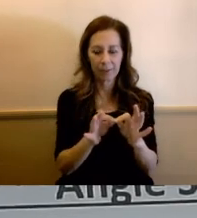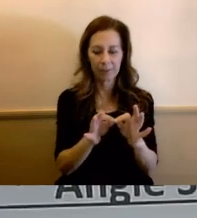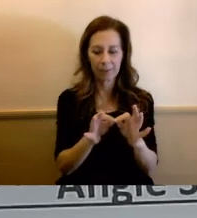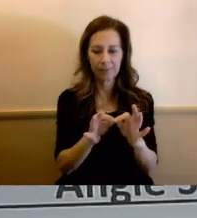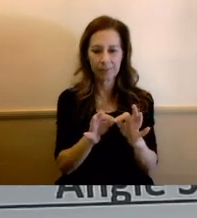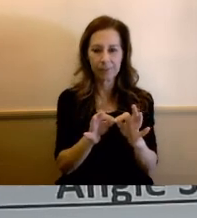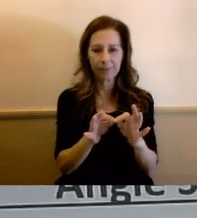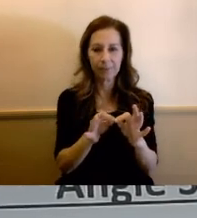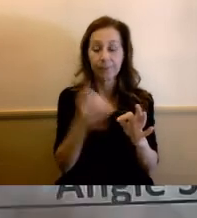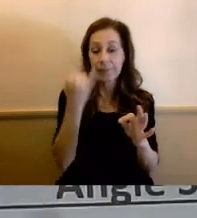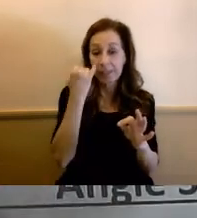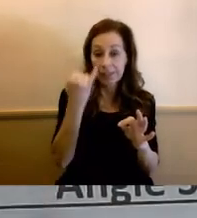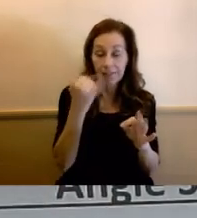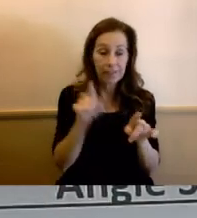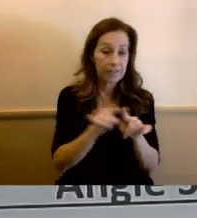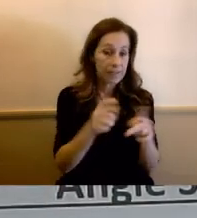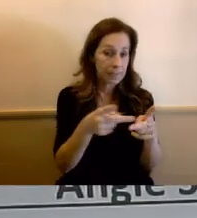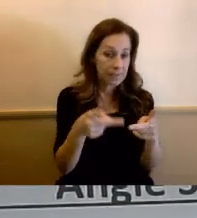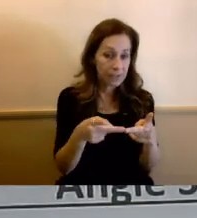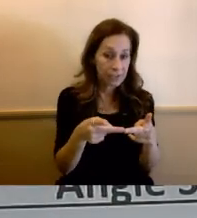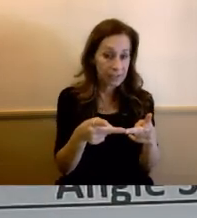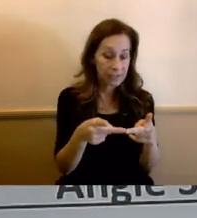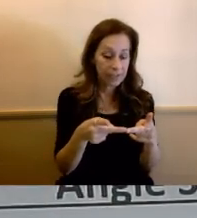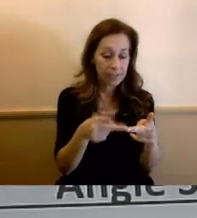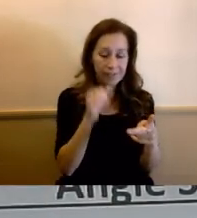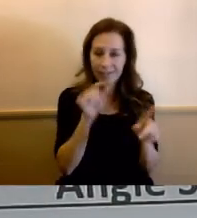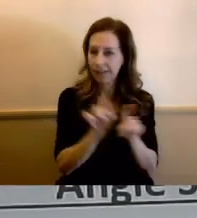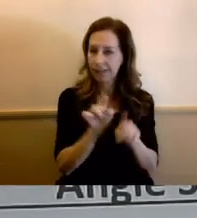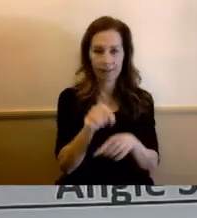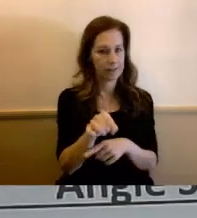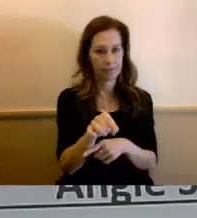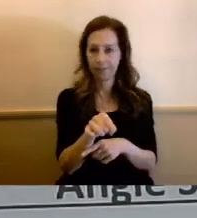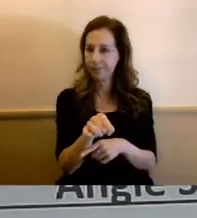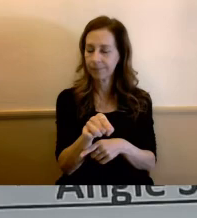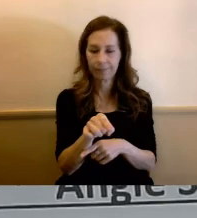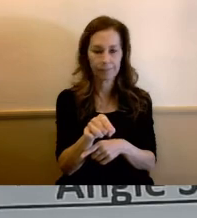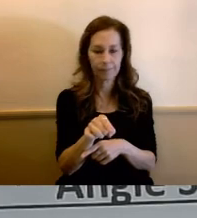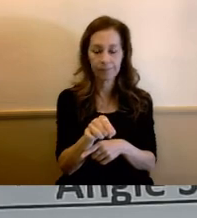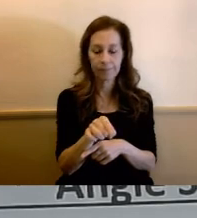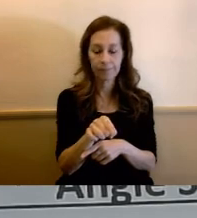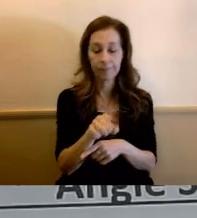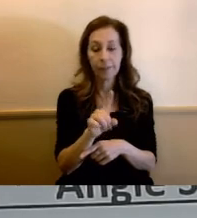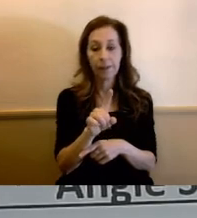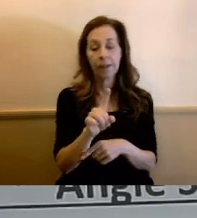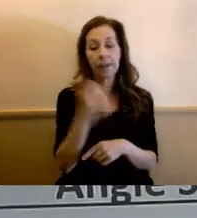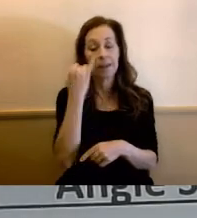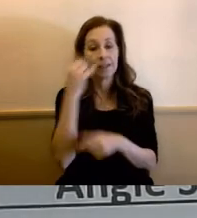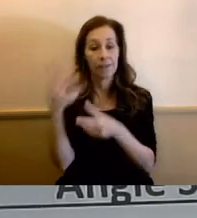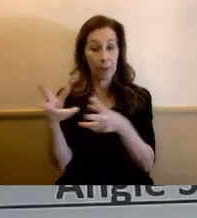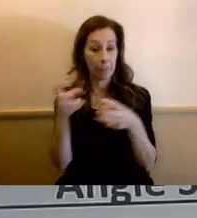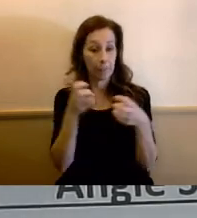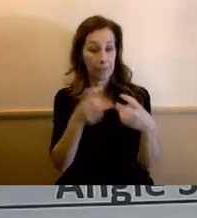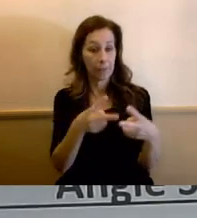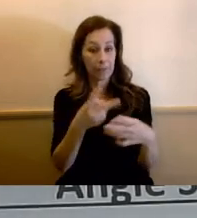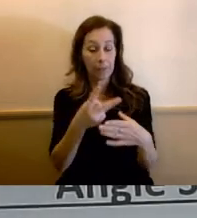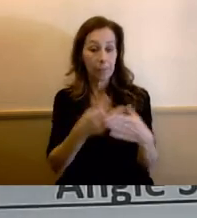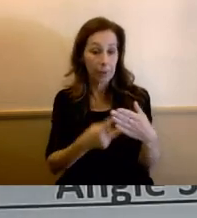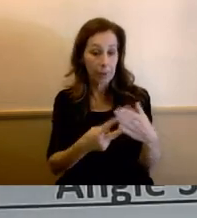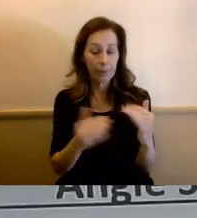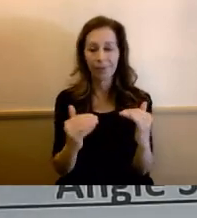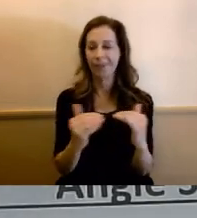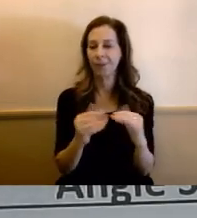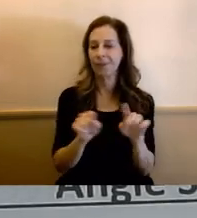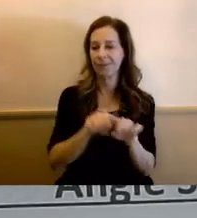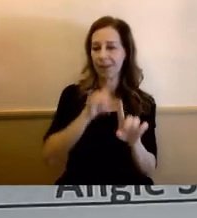in the same position, not like this one, then when I plug them in, if I were to plug them into both of them, they would equal the same answer.